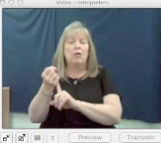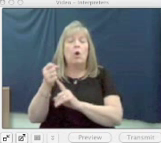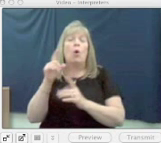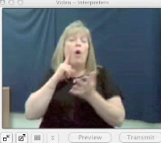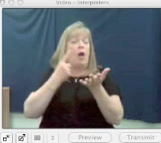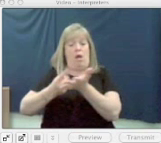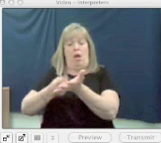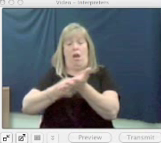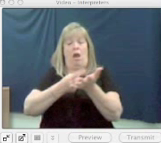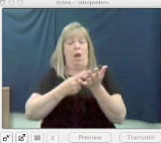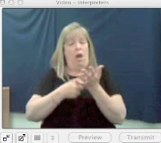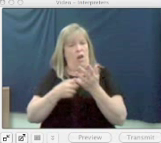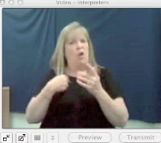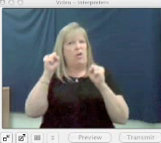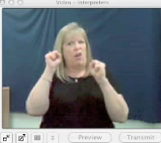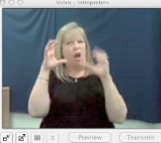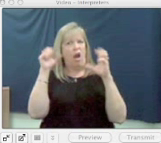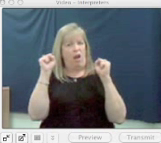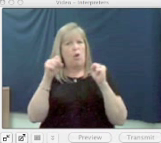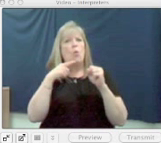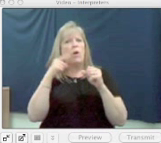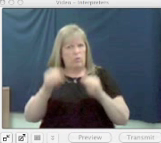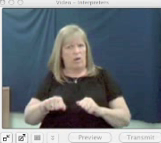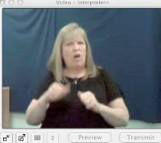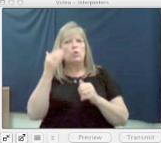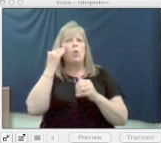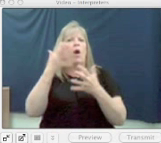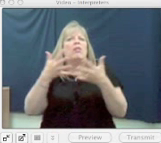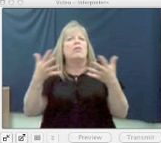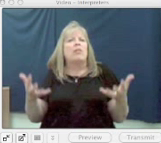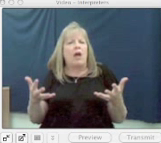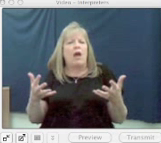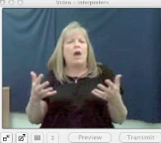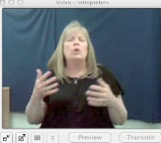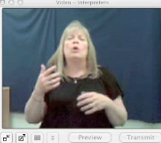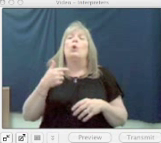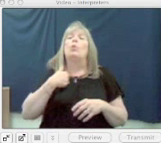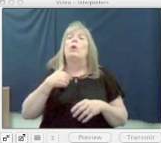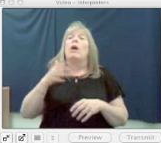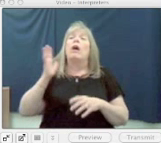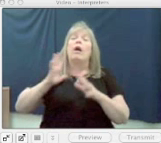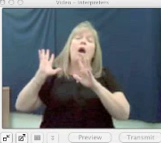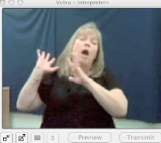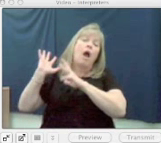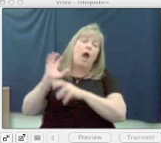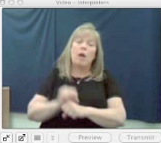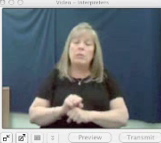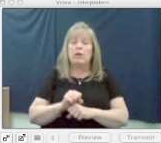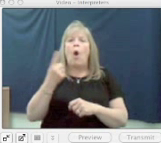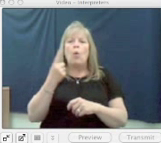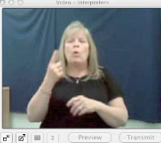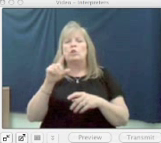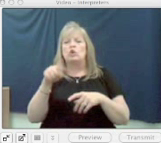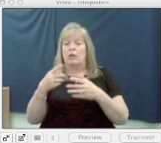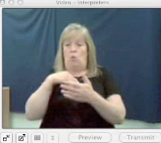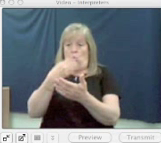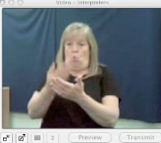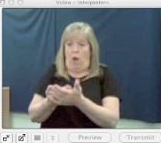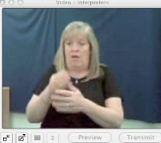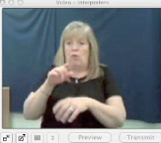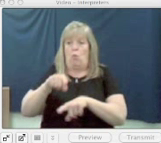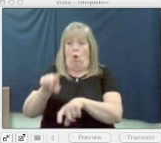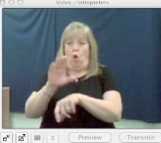We're so used to, as professionals, figuring out on the job, flying by the seat of our pants, that the idea that